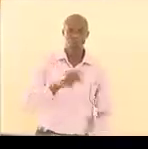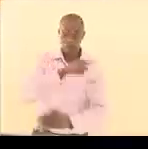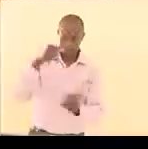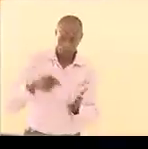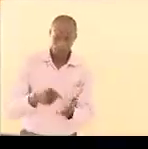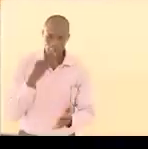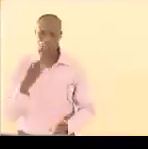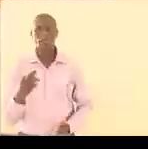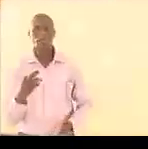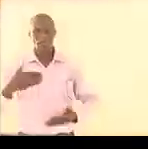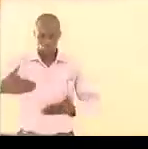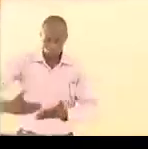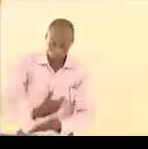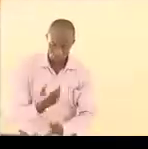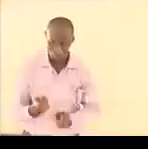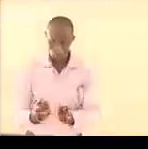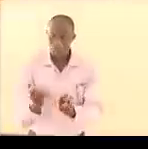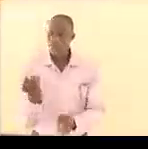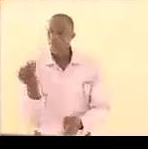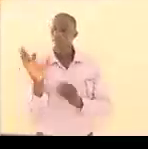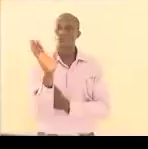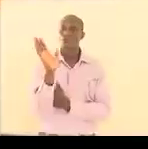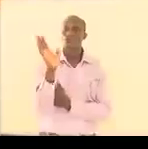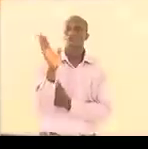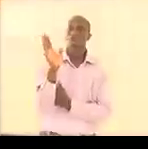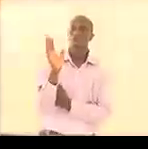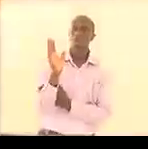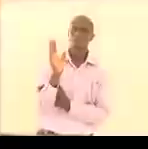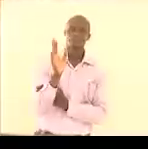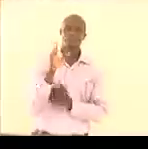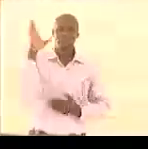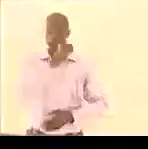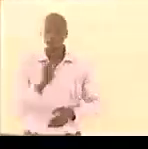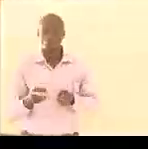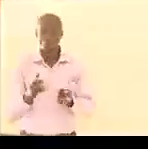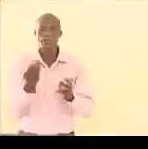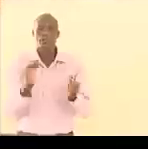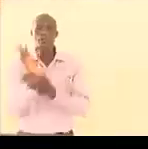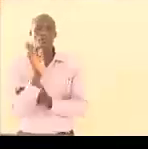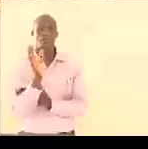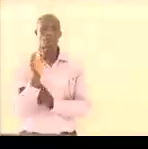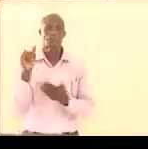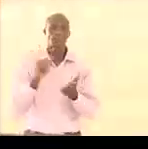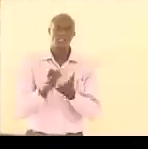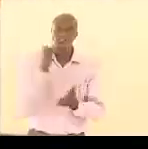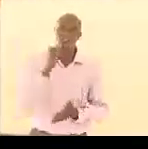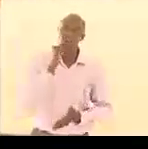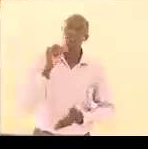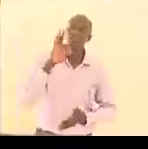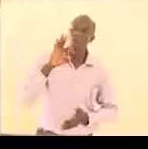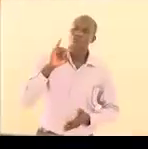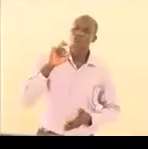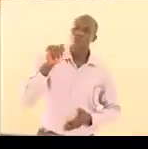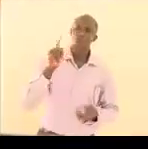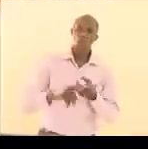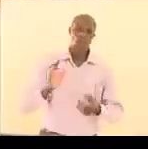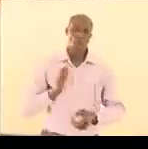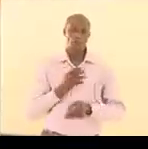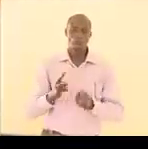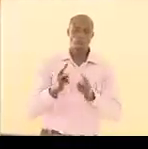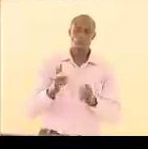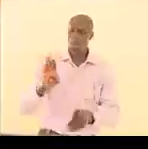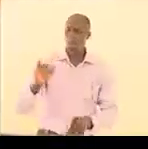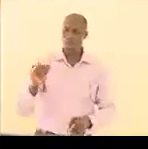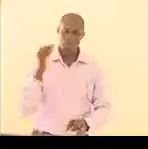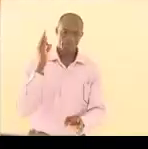These are the new ways of God, the strange ways of God that don't exactly fit into our ways.